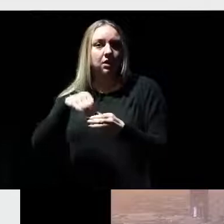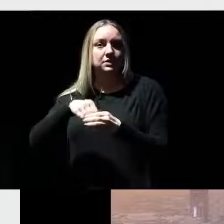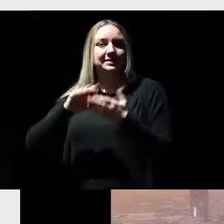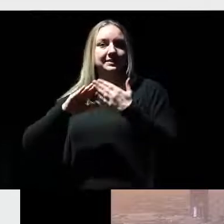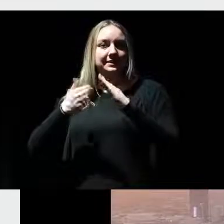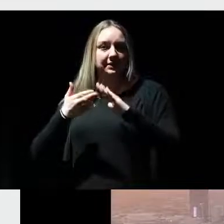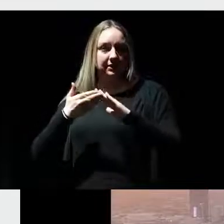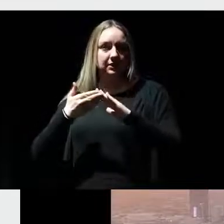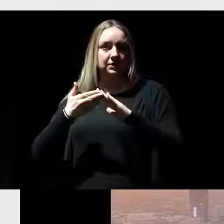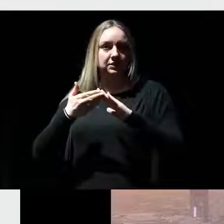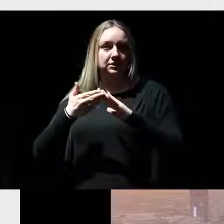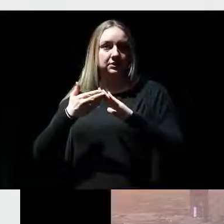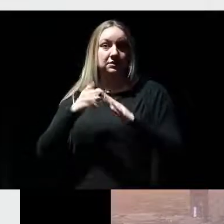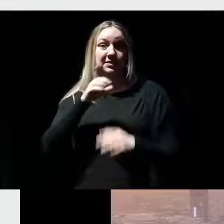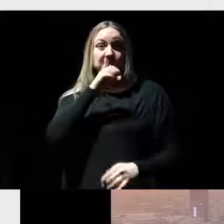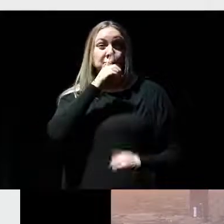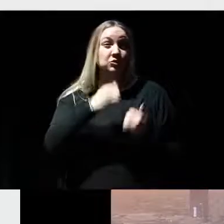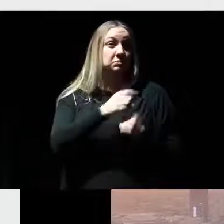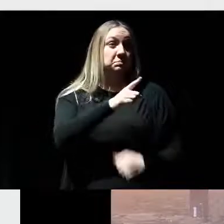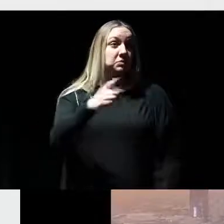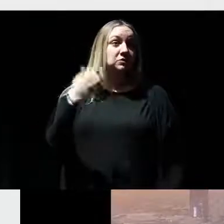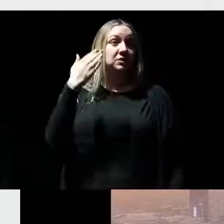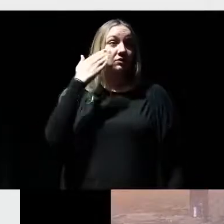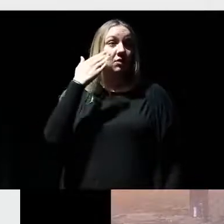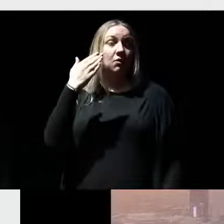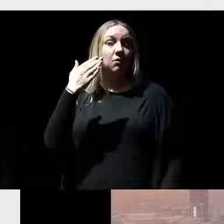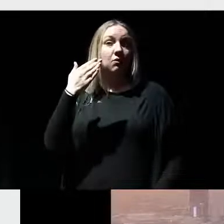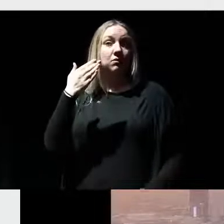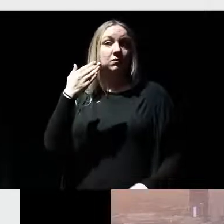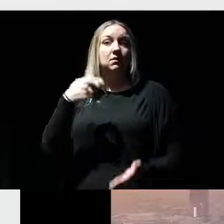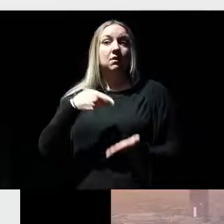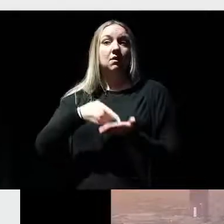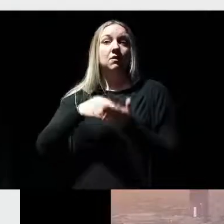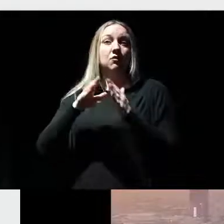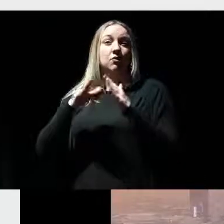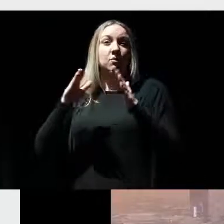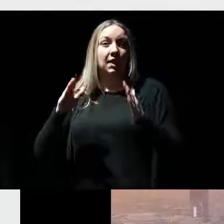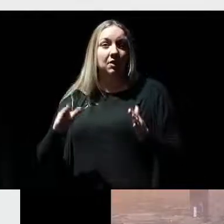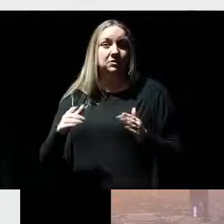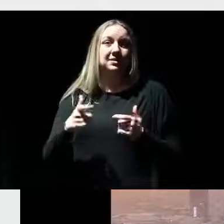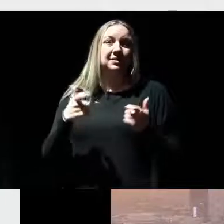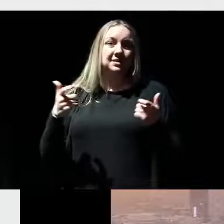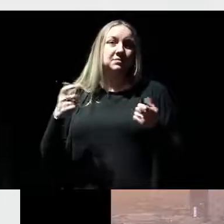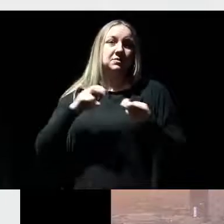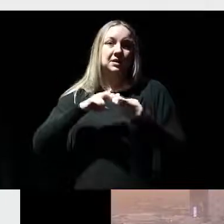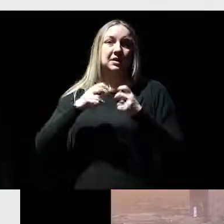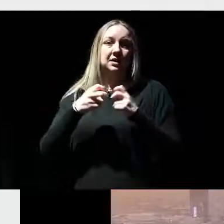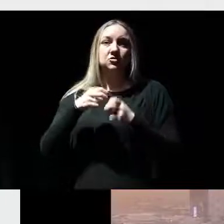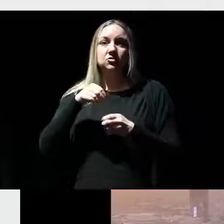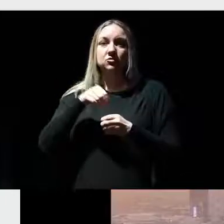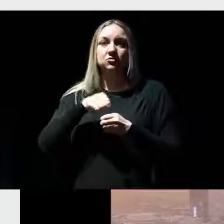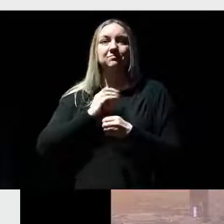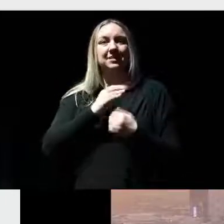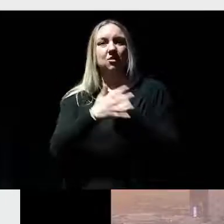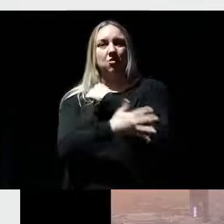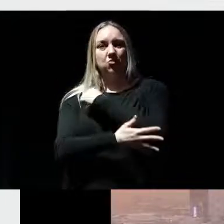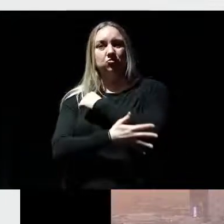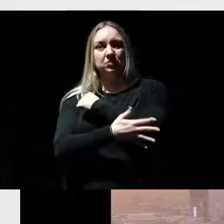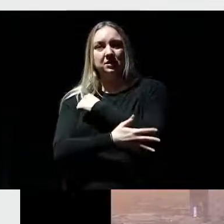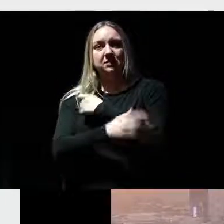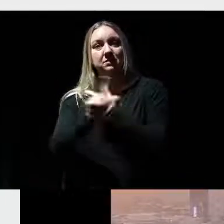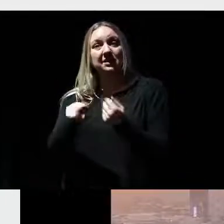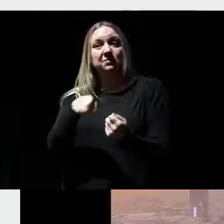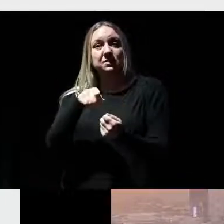to say that housing and affordability in housing, questions around especially homelessness, has become one of the